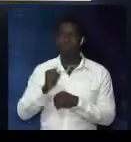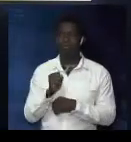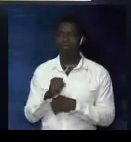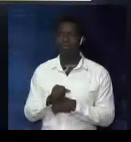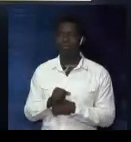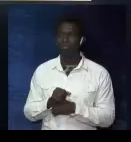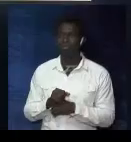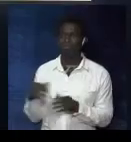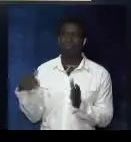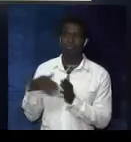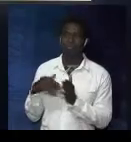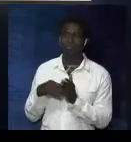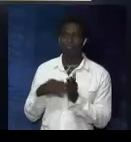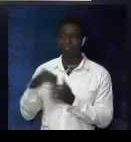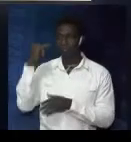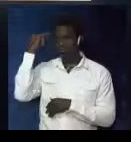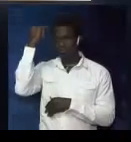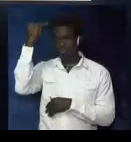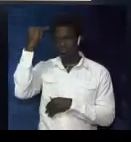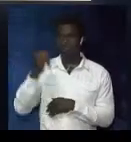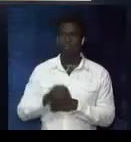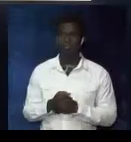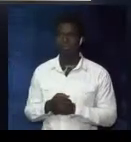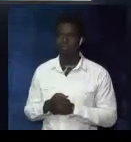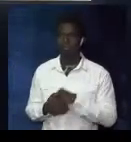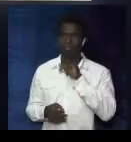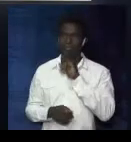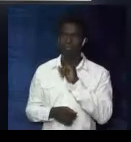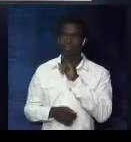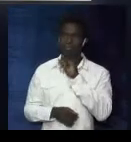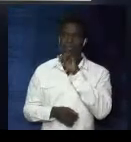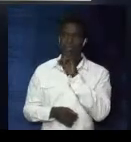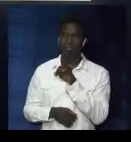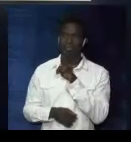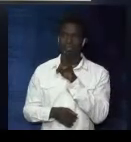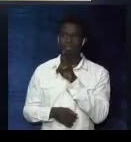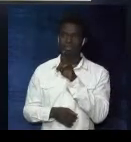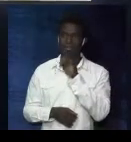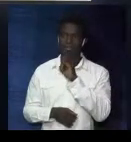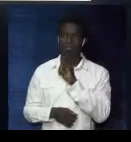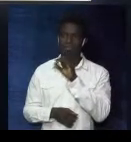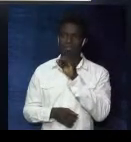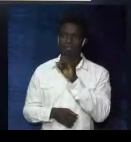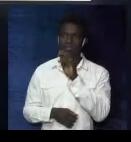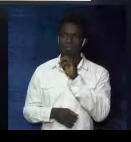idioms. I repeat, idioms.